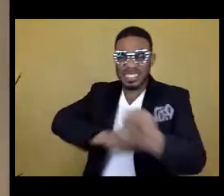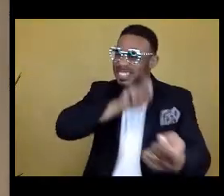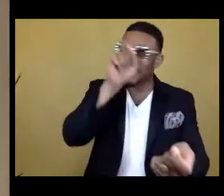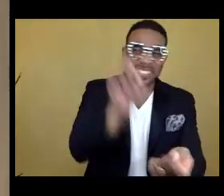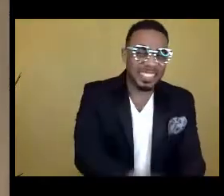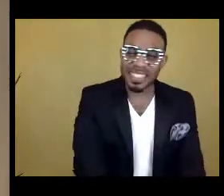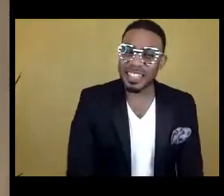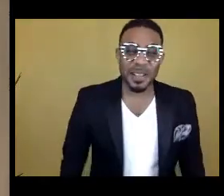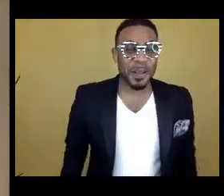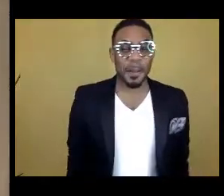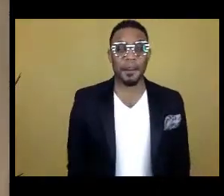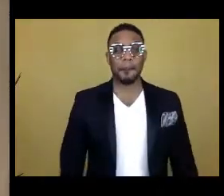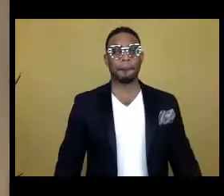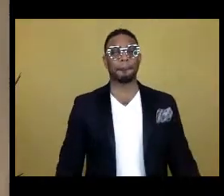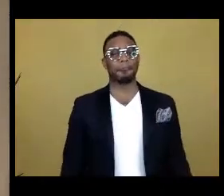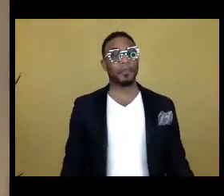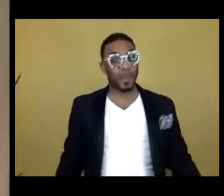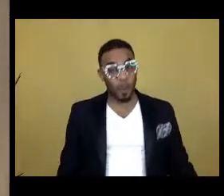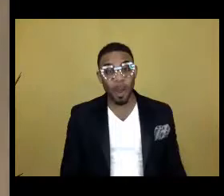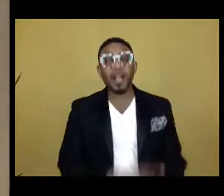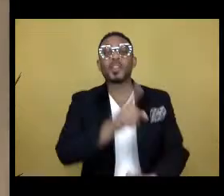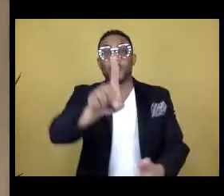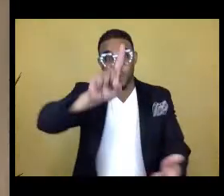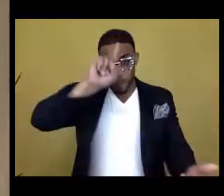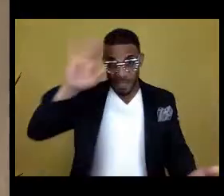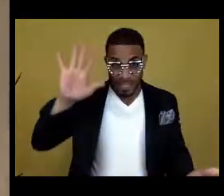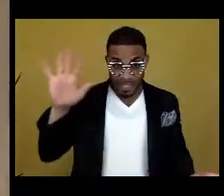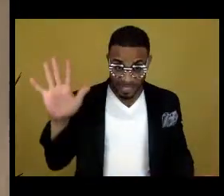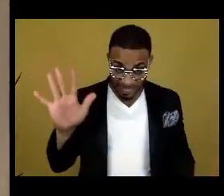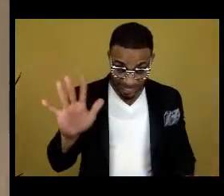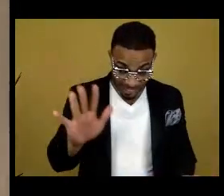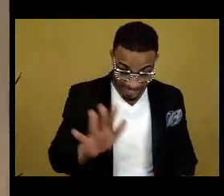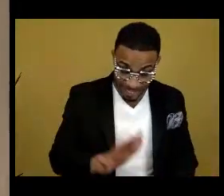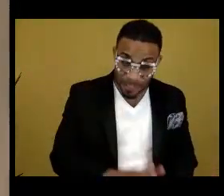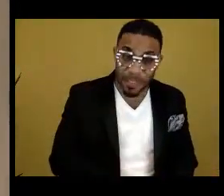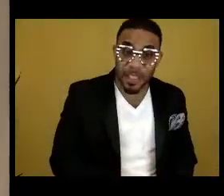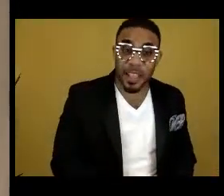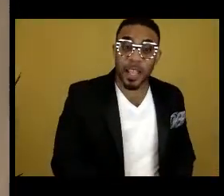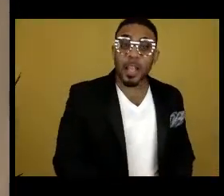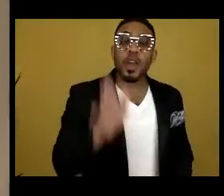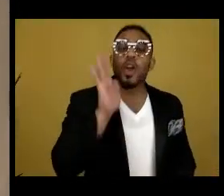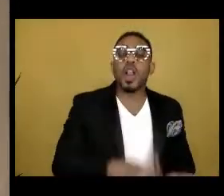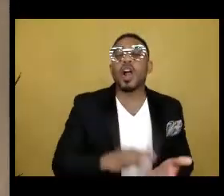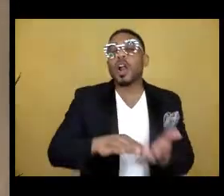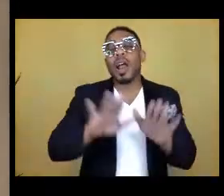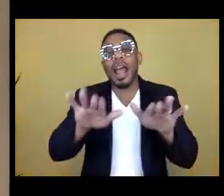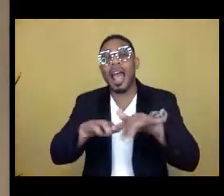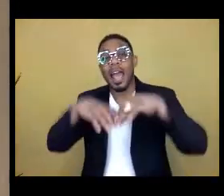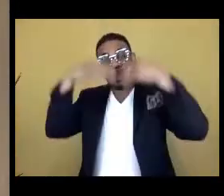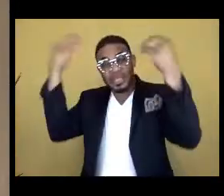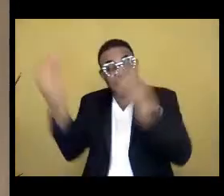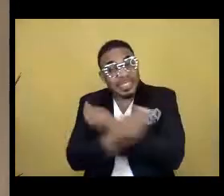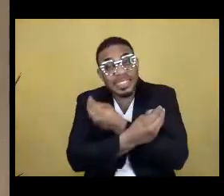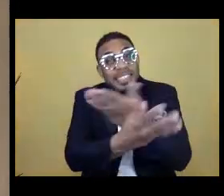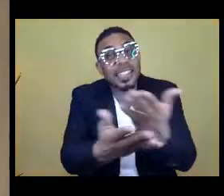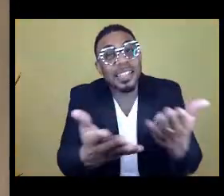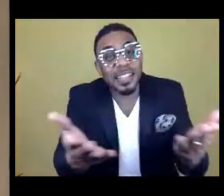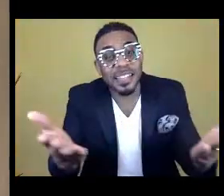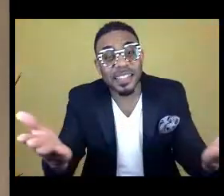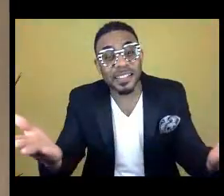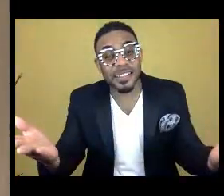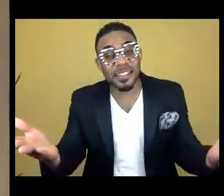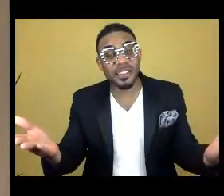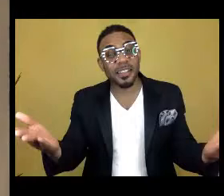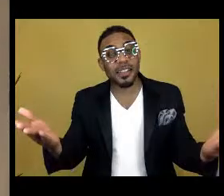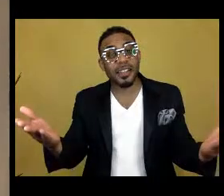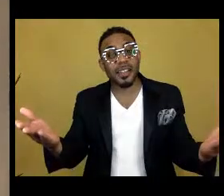exactly the same. And once you believe that, you'll learn how to